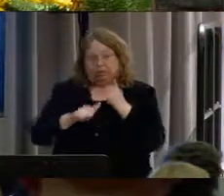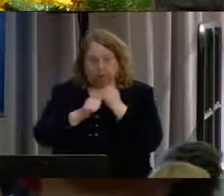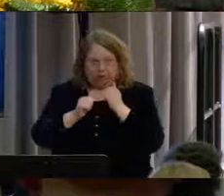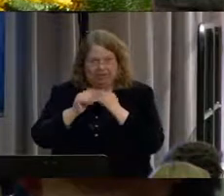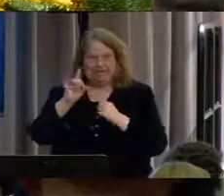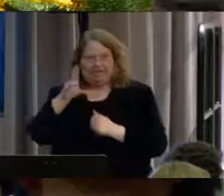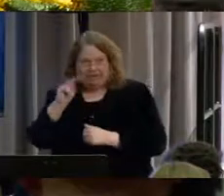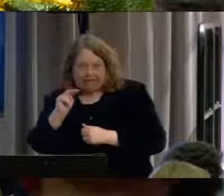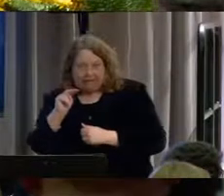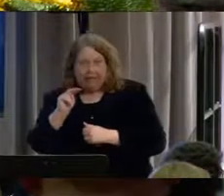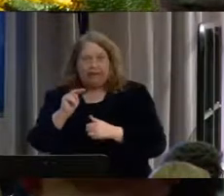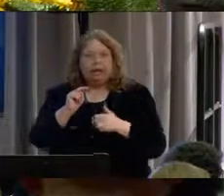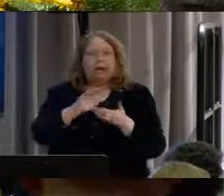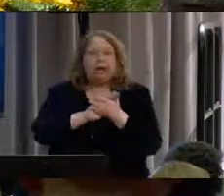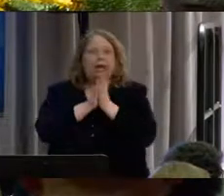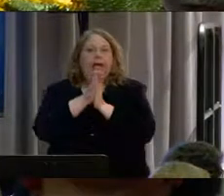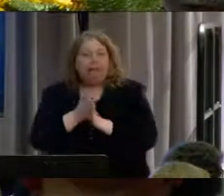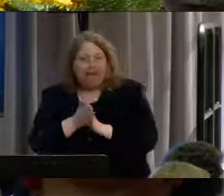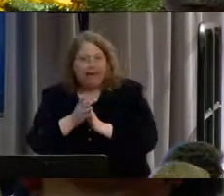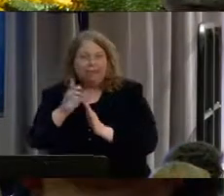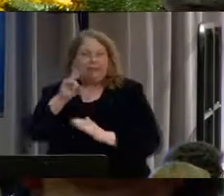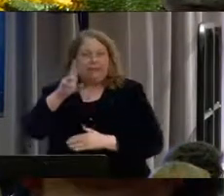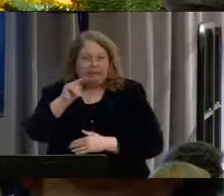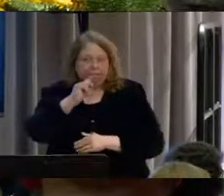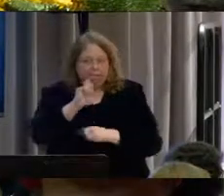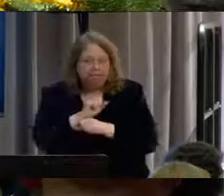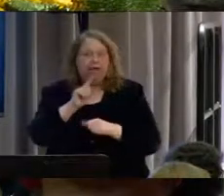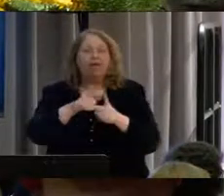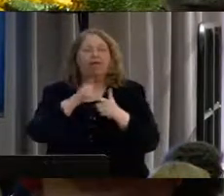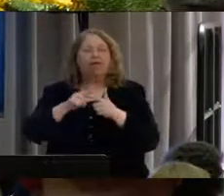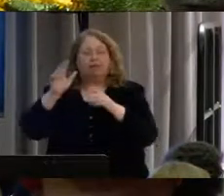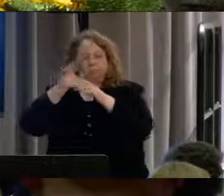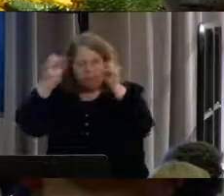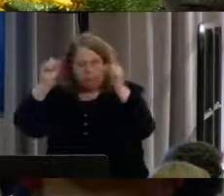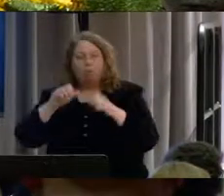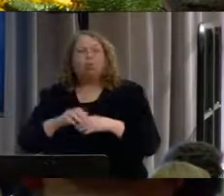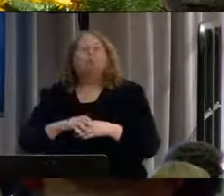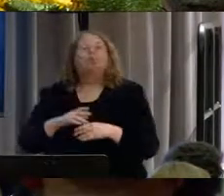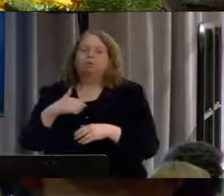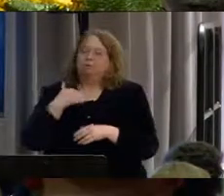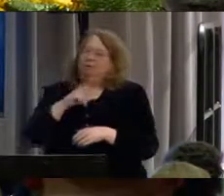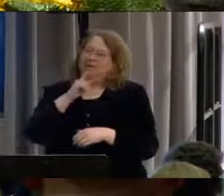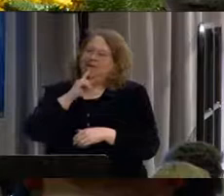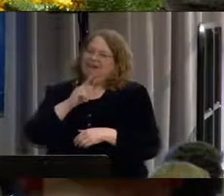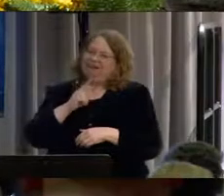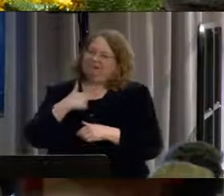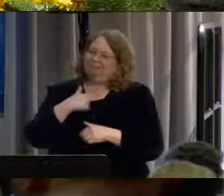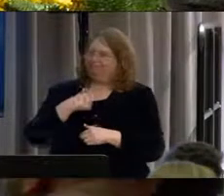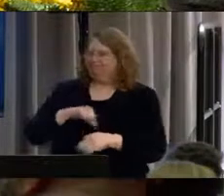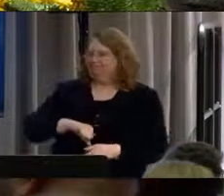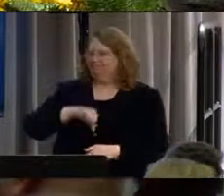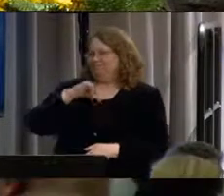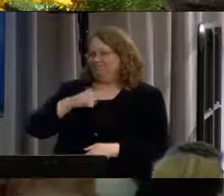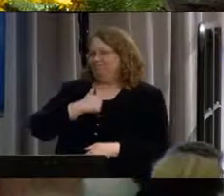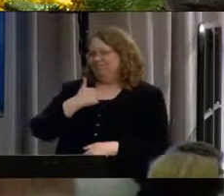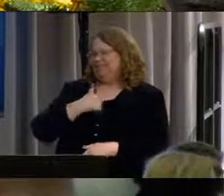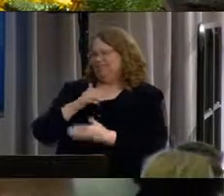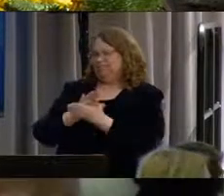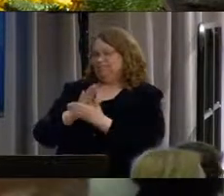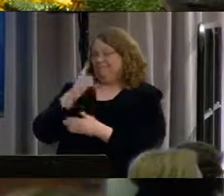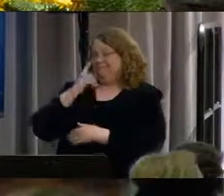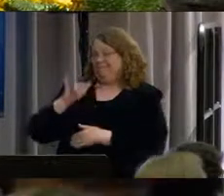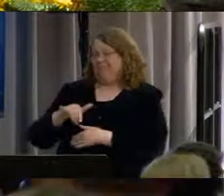became a dean, and then she became our provost. I get to take credit for the provost part. And then